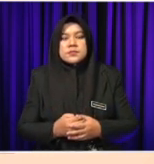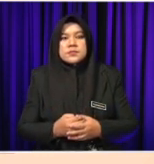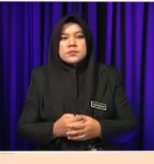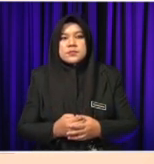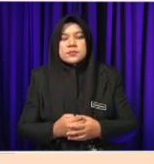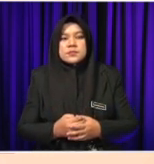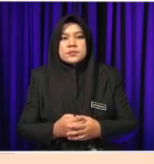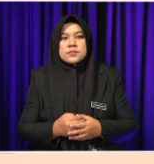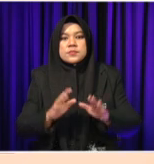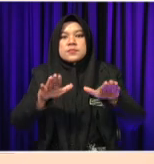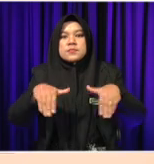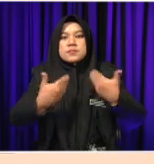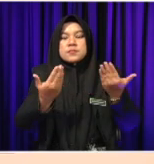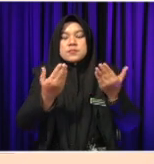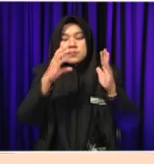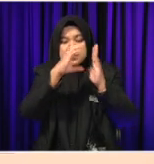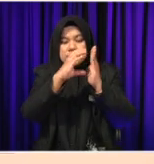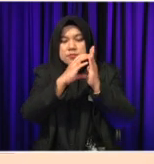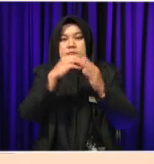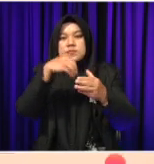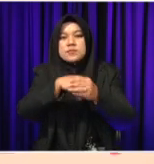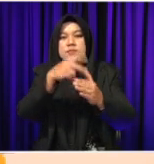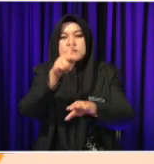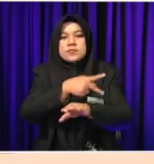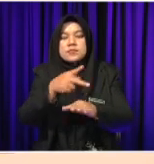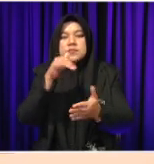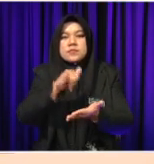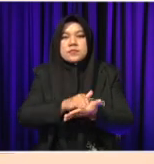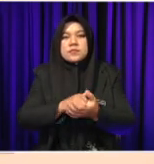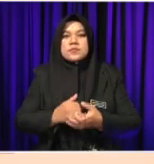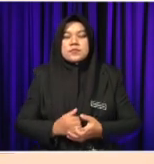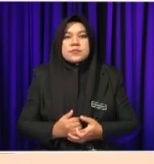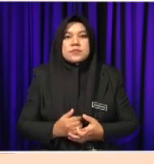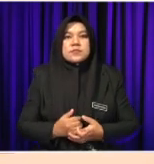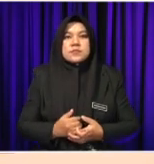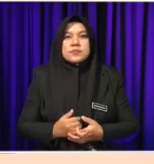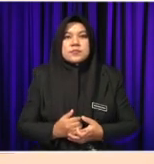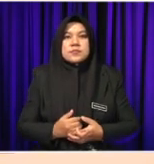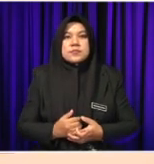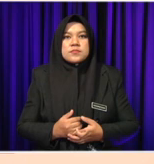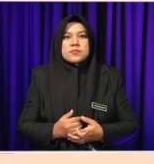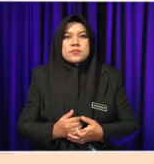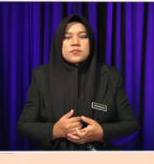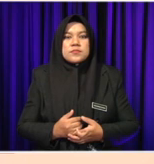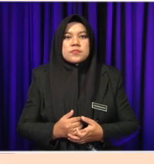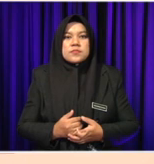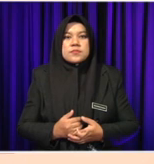How many stanzas are there in this poem? Anyone? Anyone else?